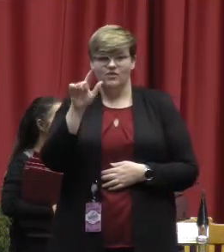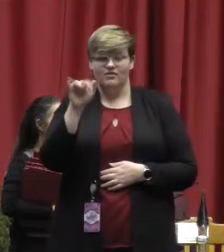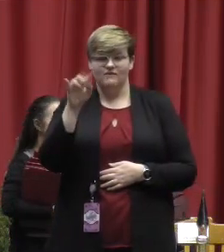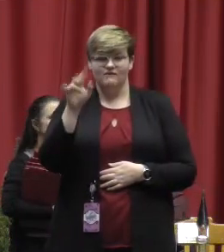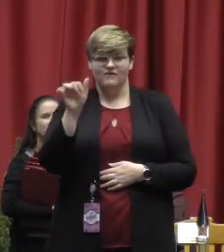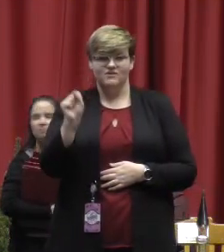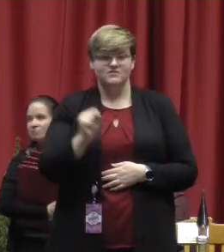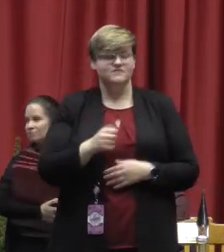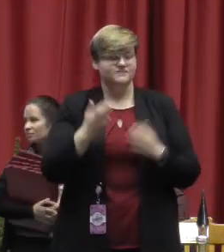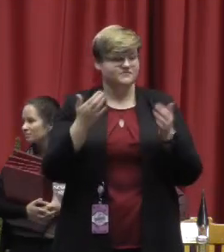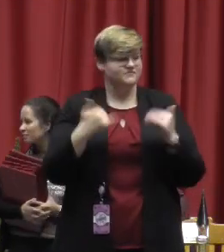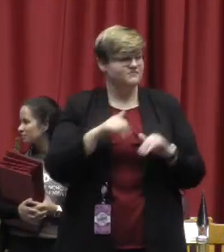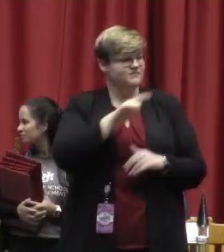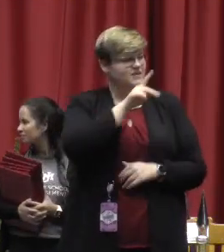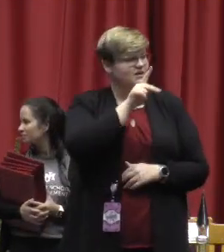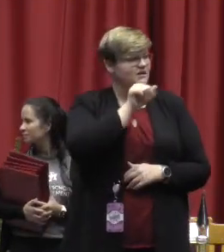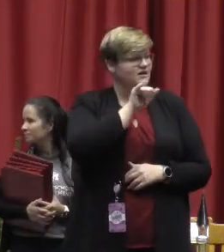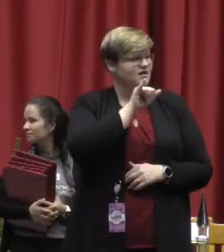Kyle Lewicki.